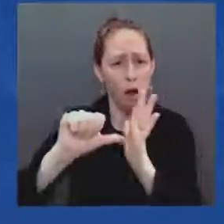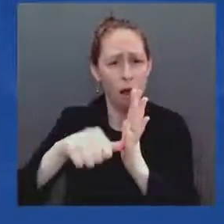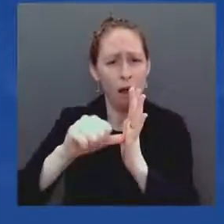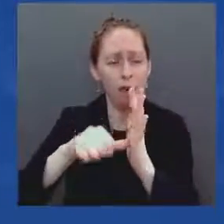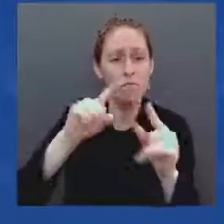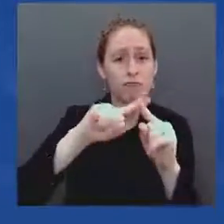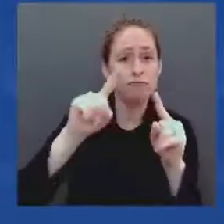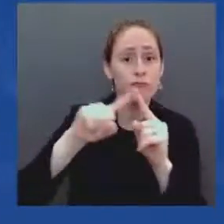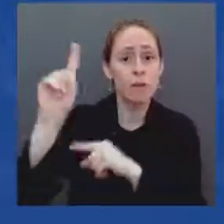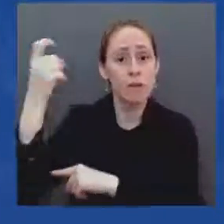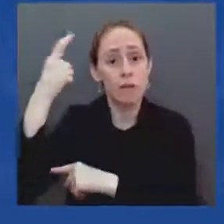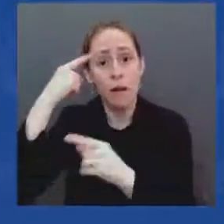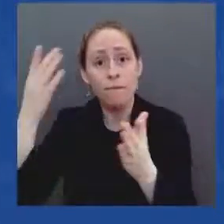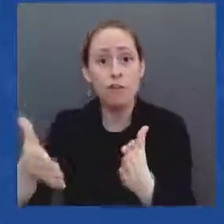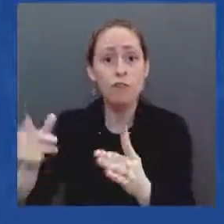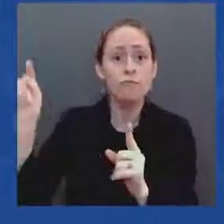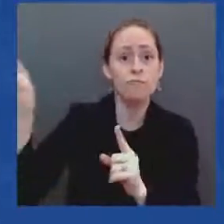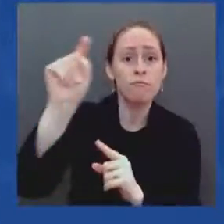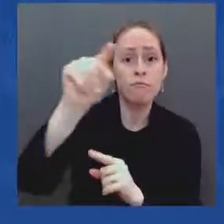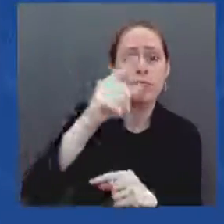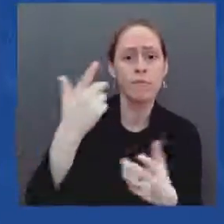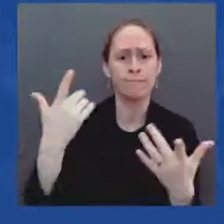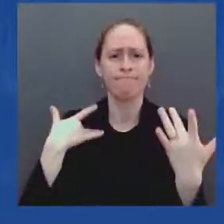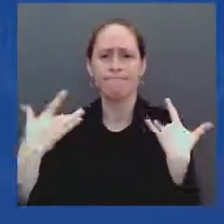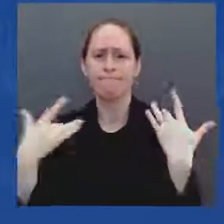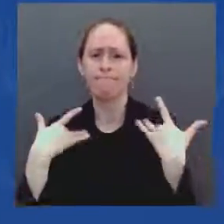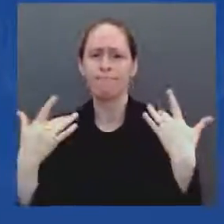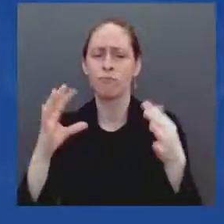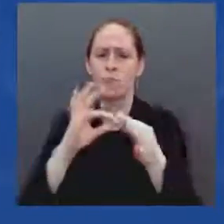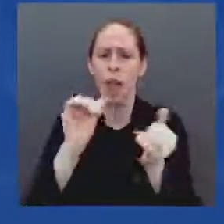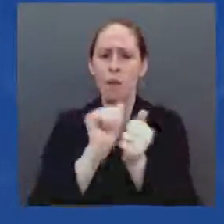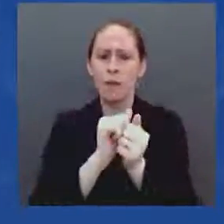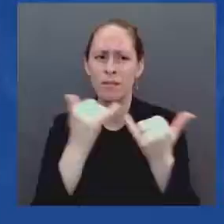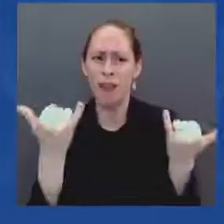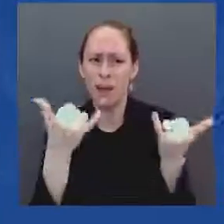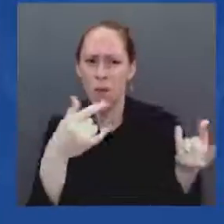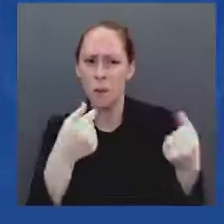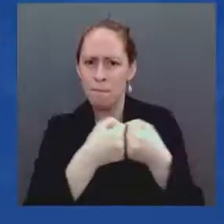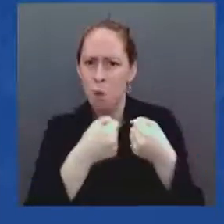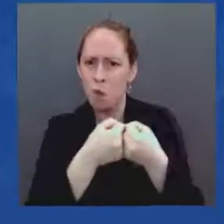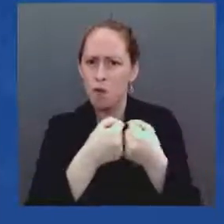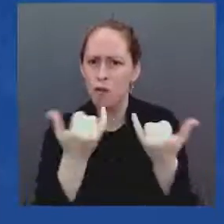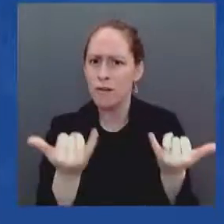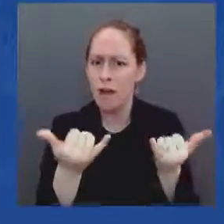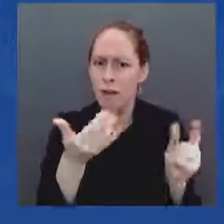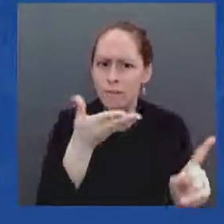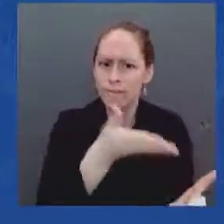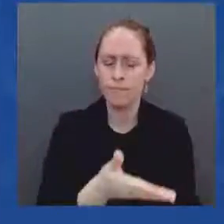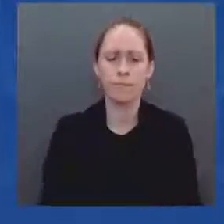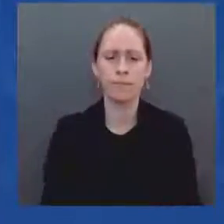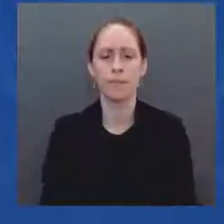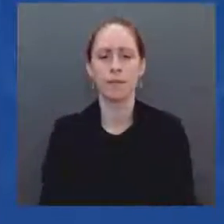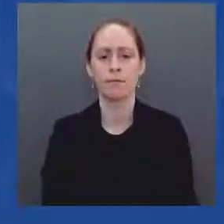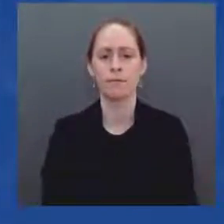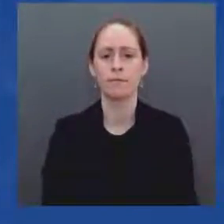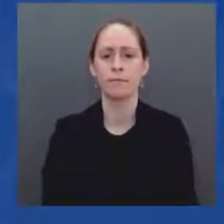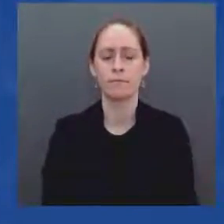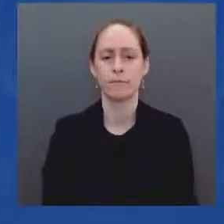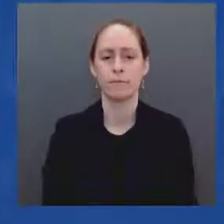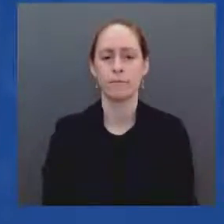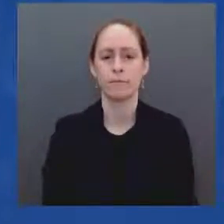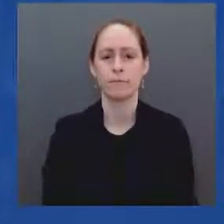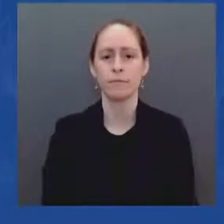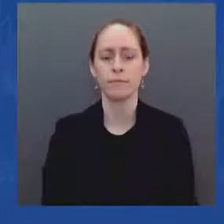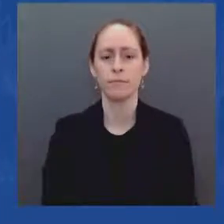expense. So we'd welcome your comments as to how you're meeting this challenge and the plans for the future in that